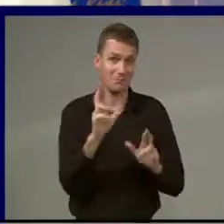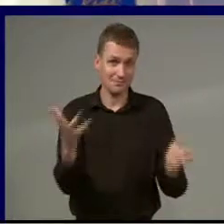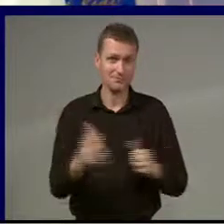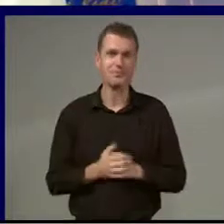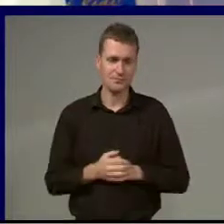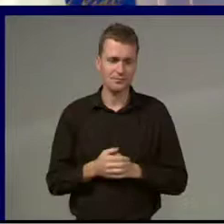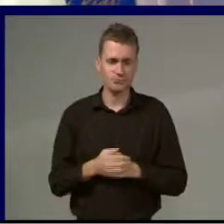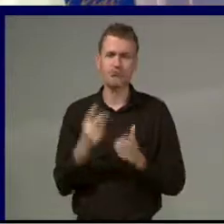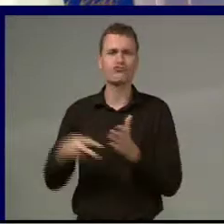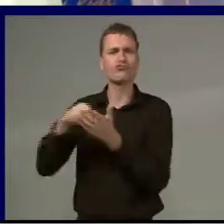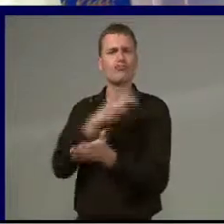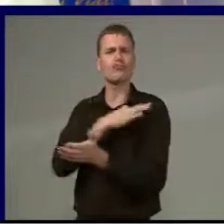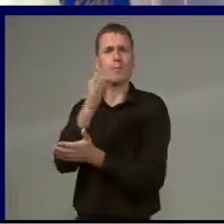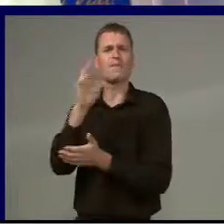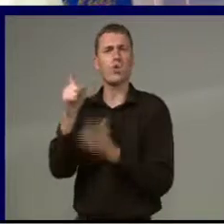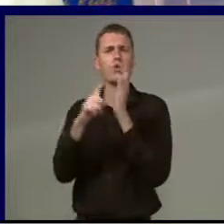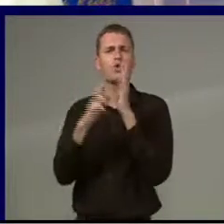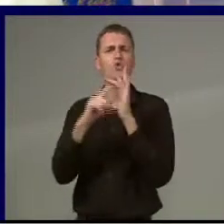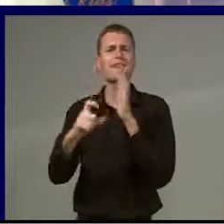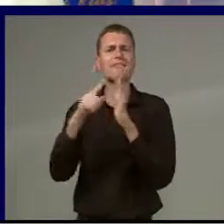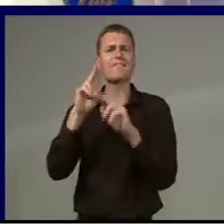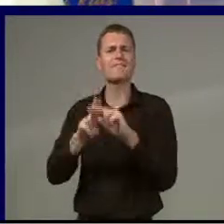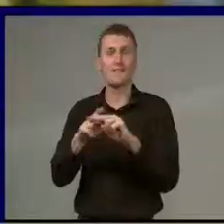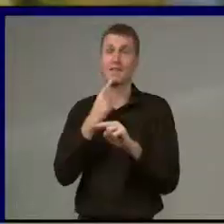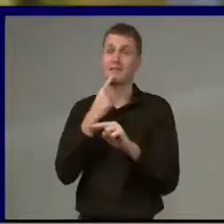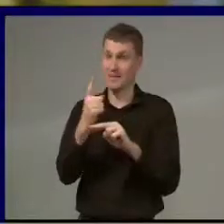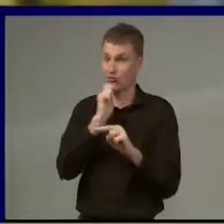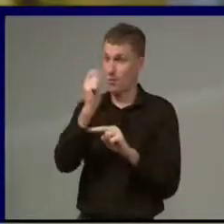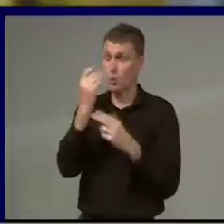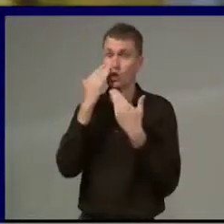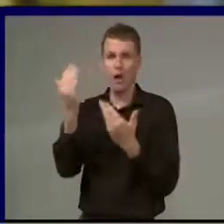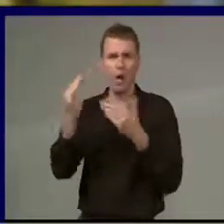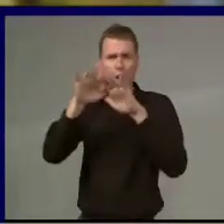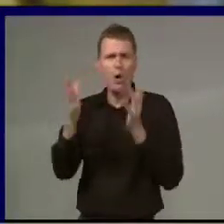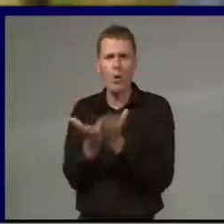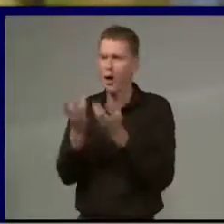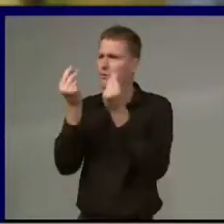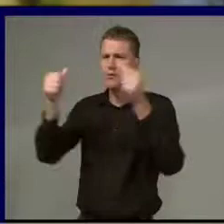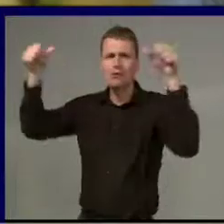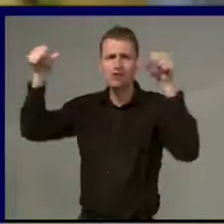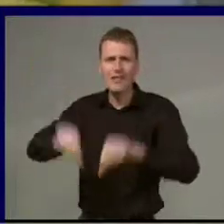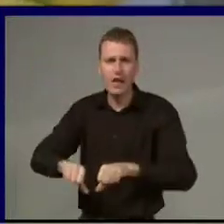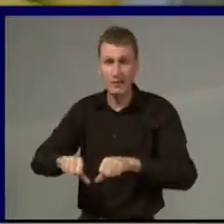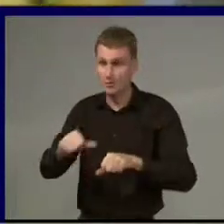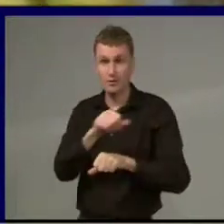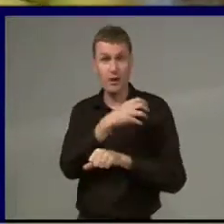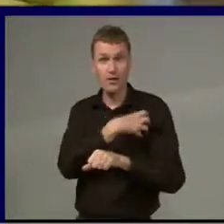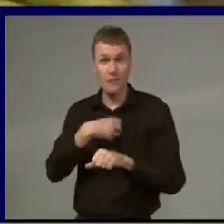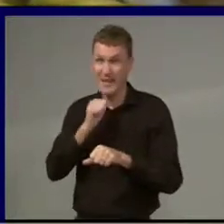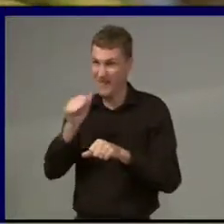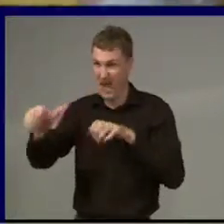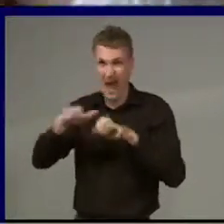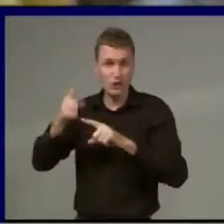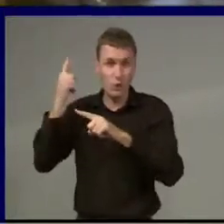UNICEF says the report shows that governments which acted quickly at the beginning of the recession and put the right policies in place did